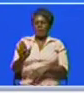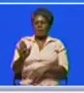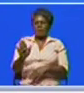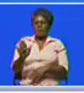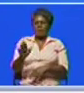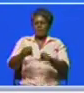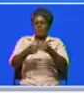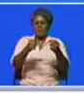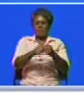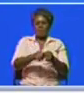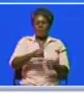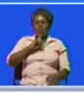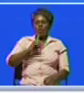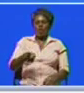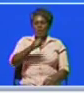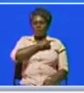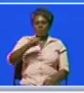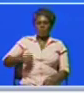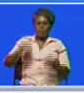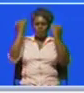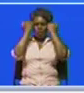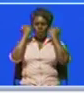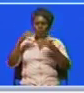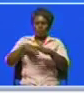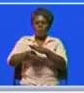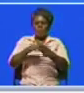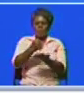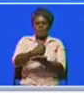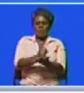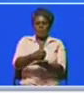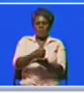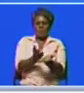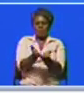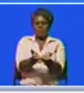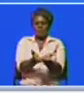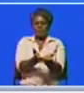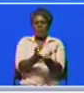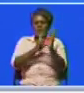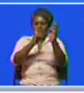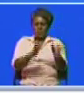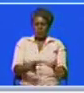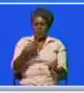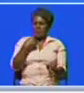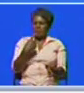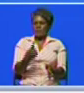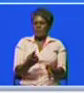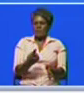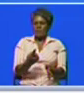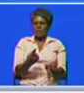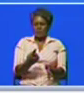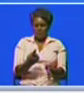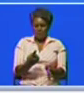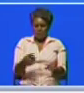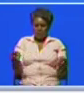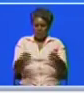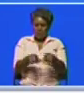the Supreme Court of Kenya directive to access and audit IEBC servers. As Patrick Amimo reports, NASA dug in